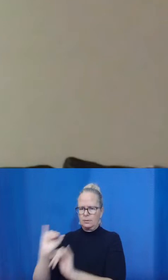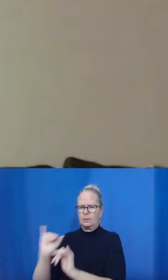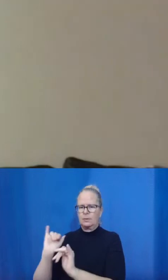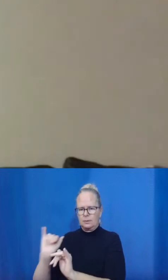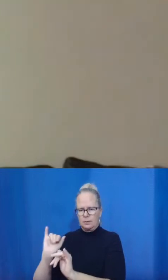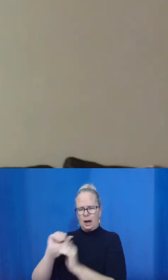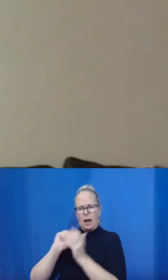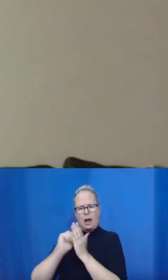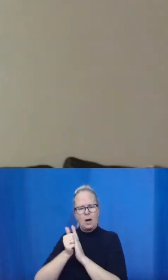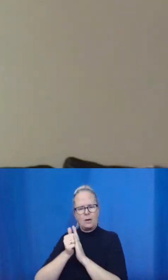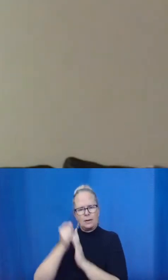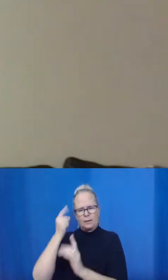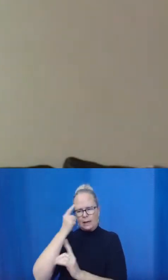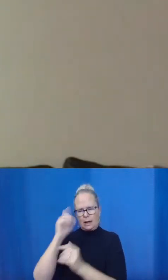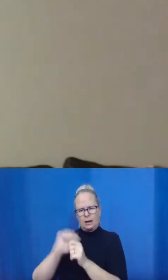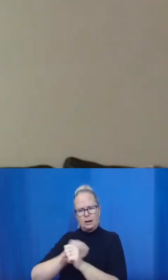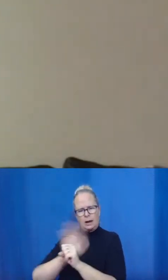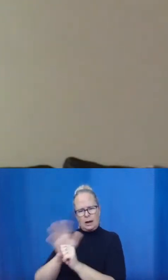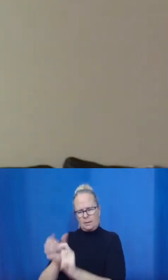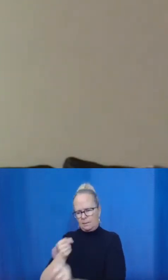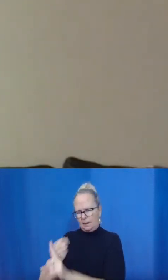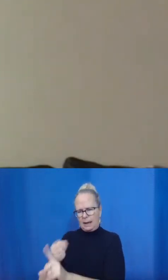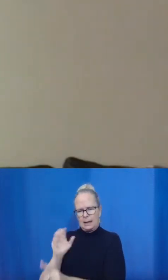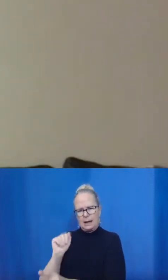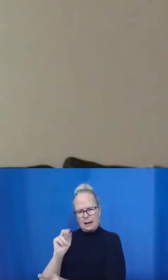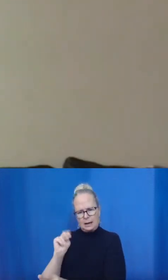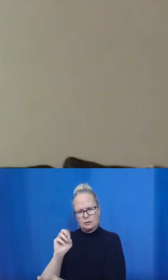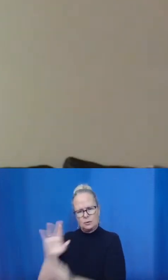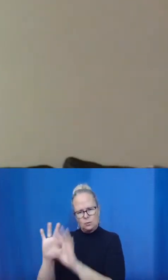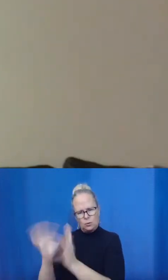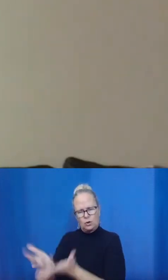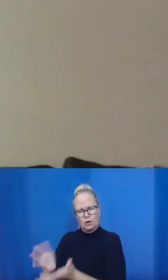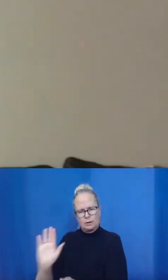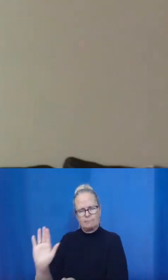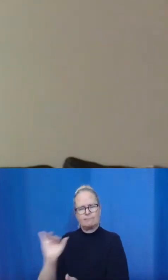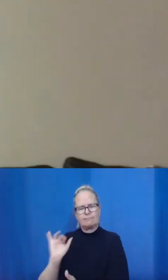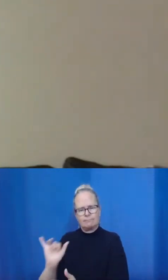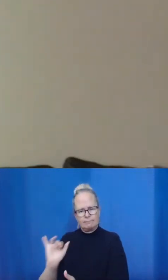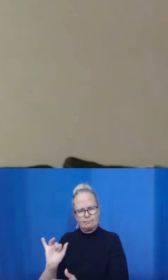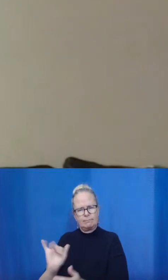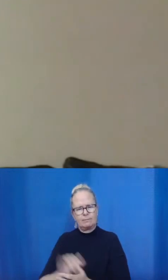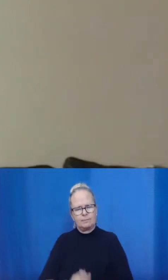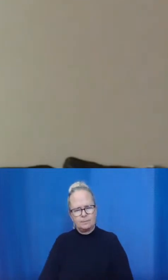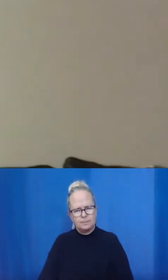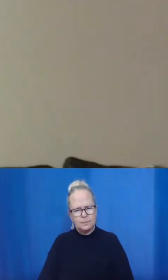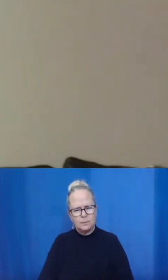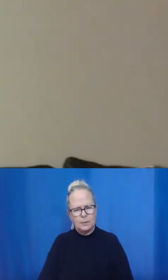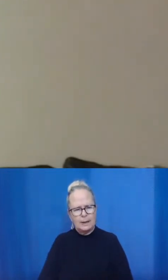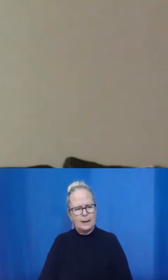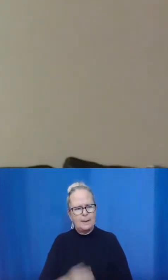radiation oncologist. So my focus is in patients with blood cancers.